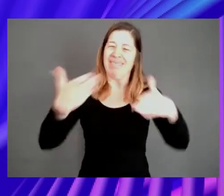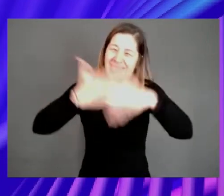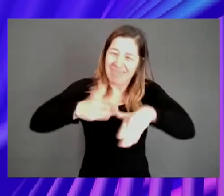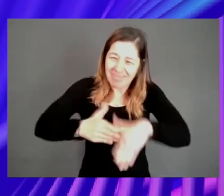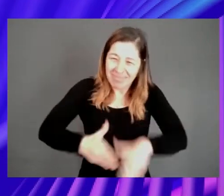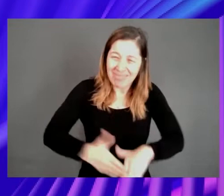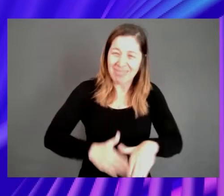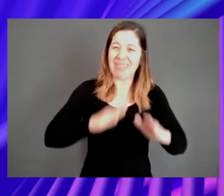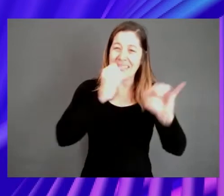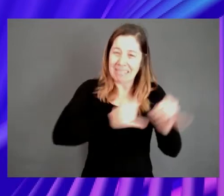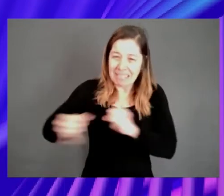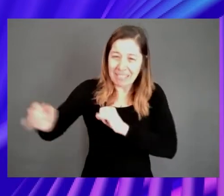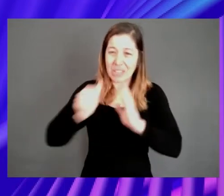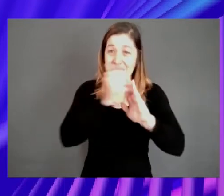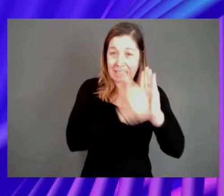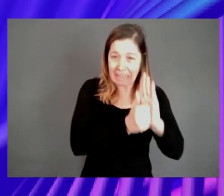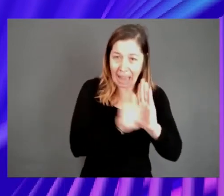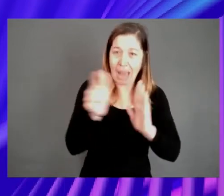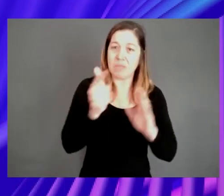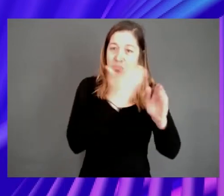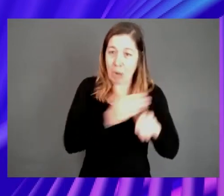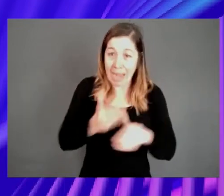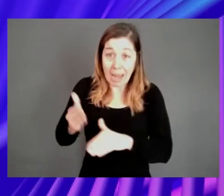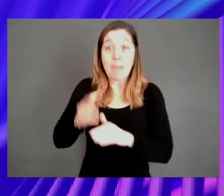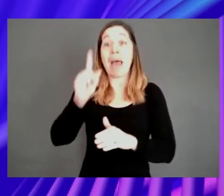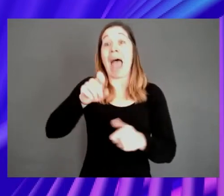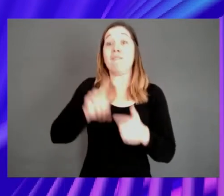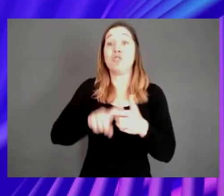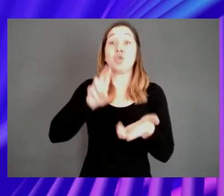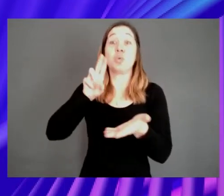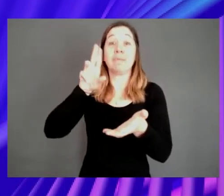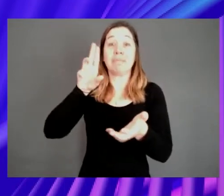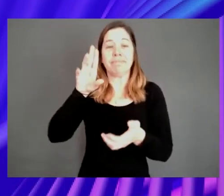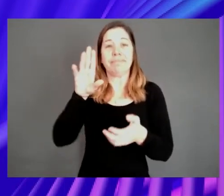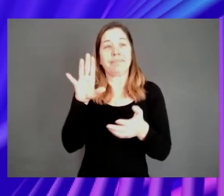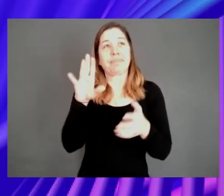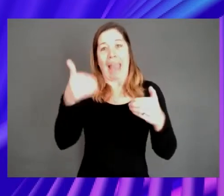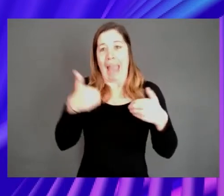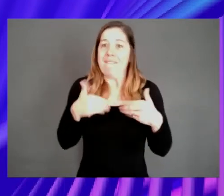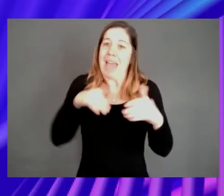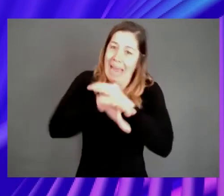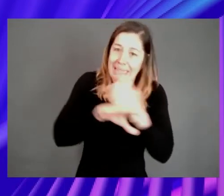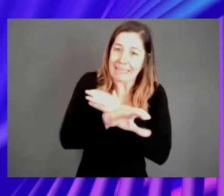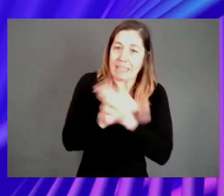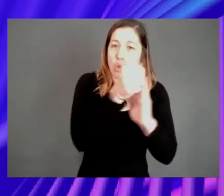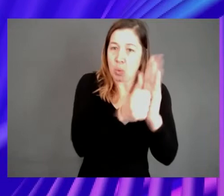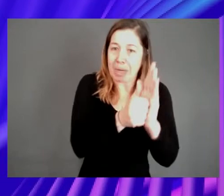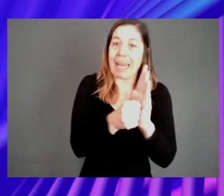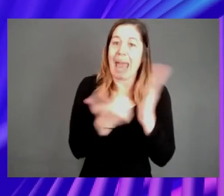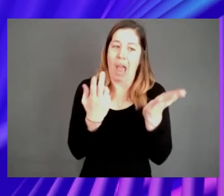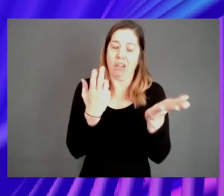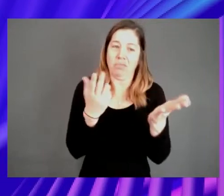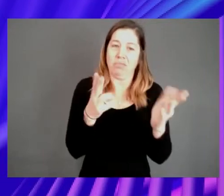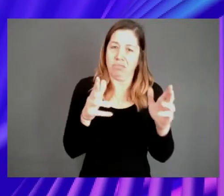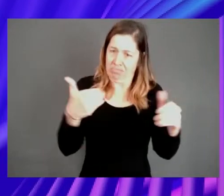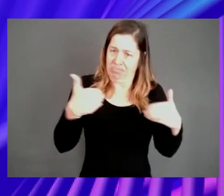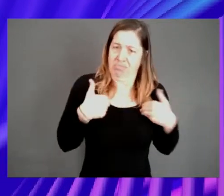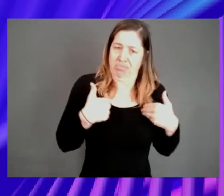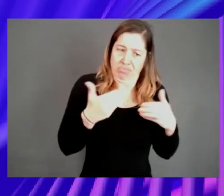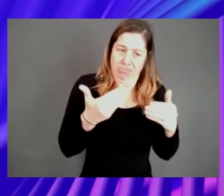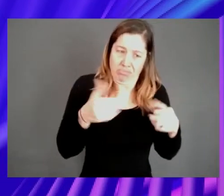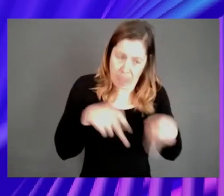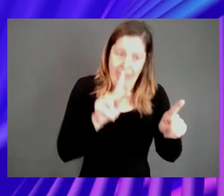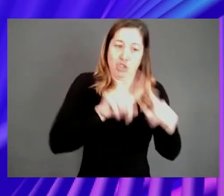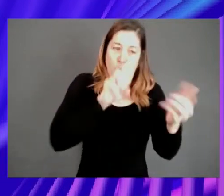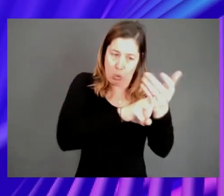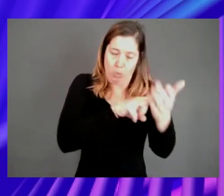blast radius, you know, you'd have to opt in to having access across accounts as opposed to opting out of them, right? So it just makes more sense to have